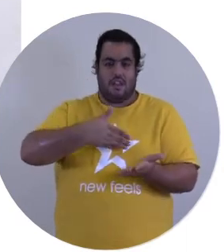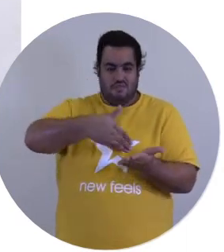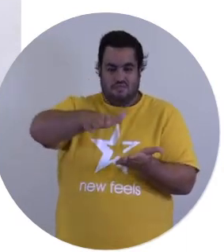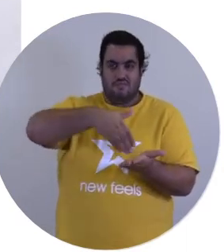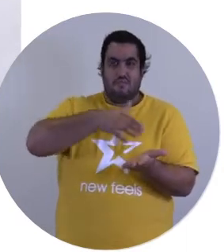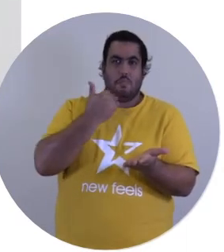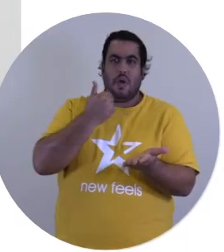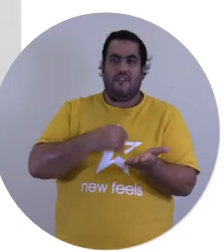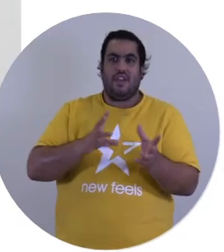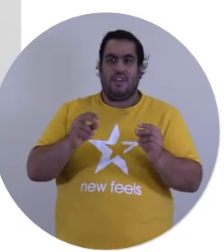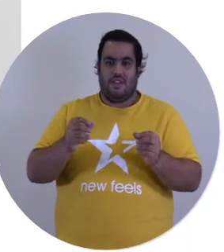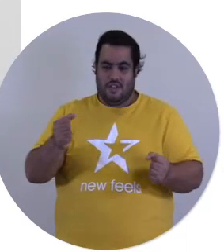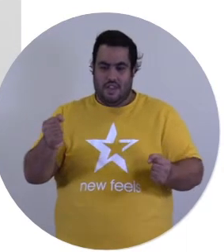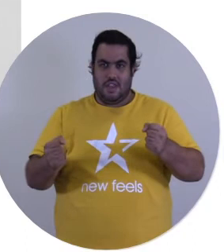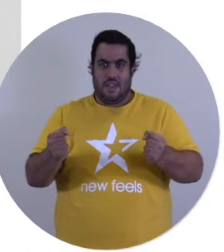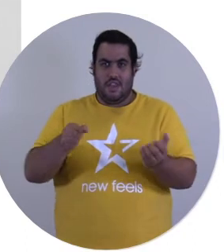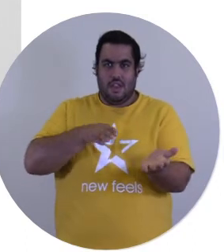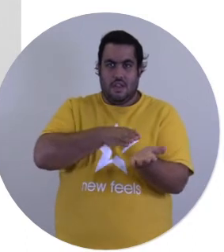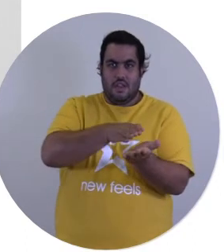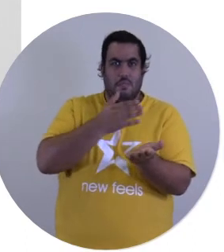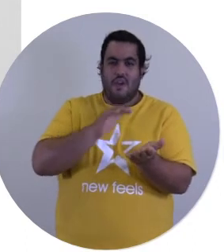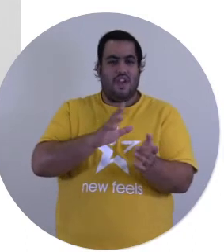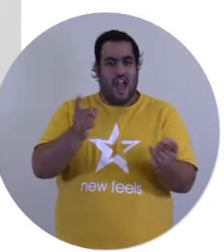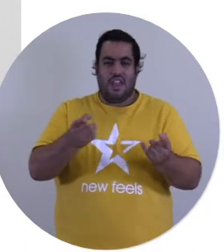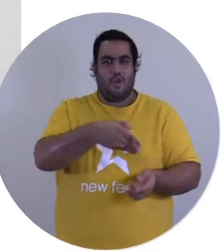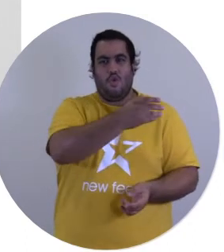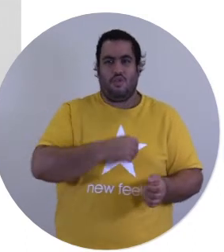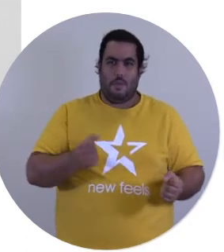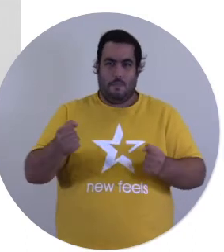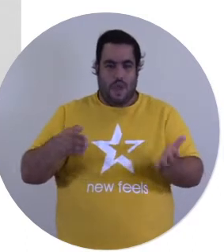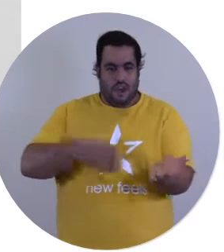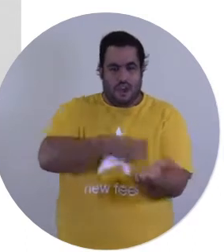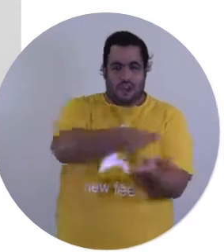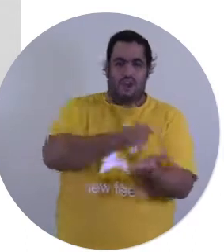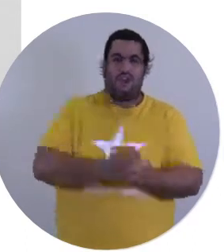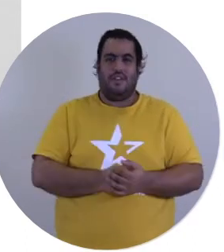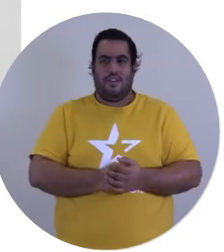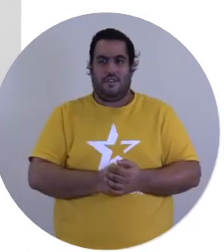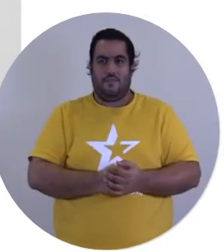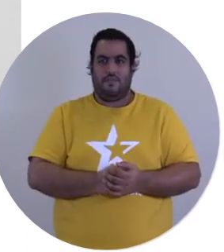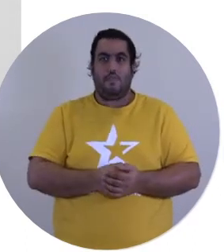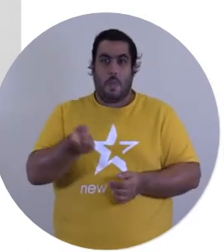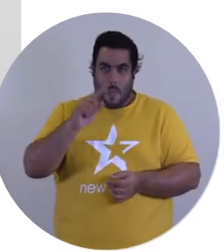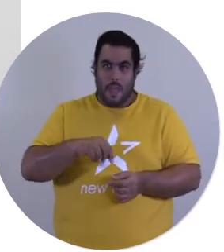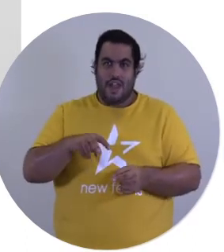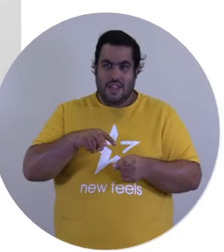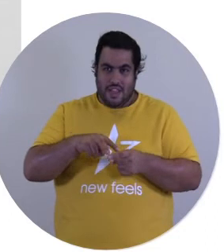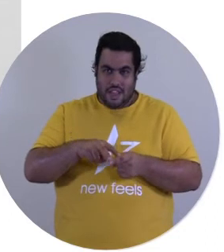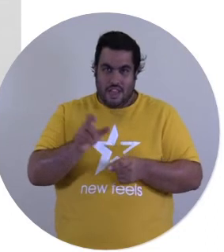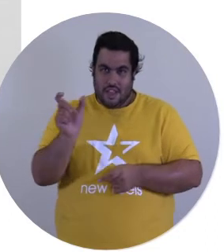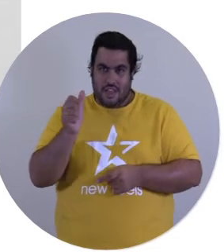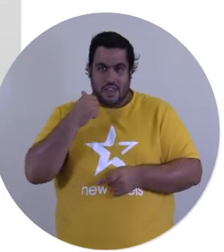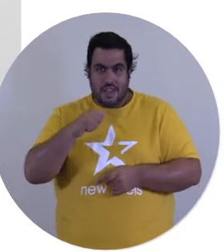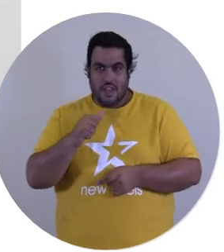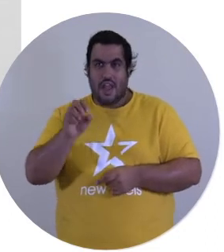To add to that, we have unemployment in the city. For example, unemployment,